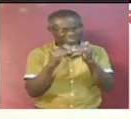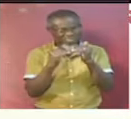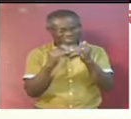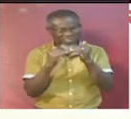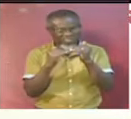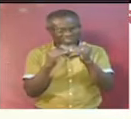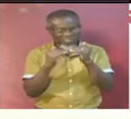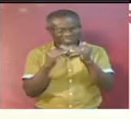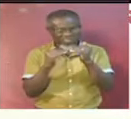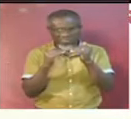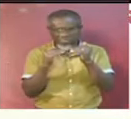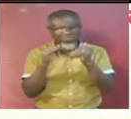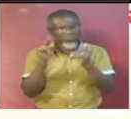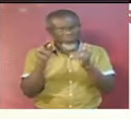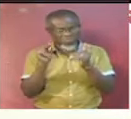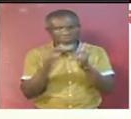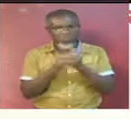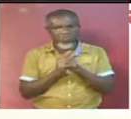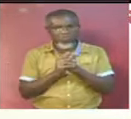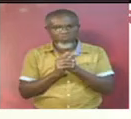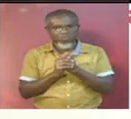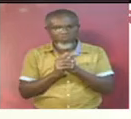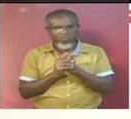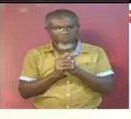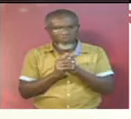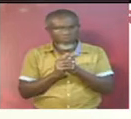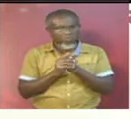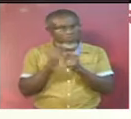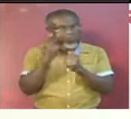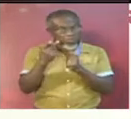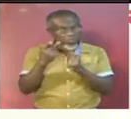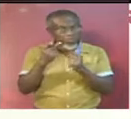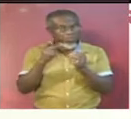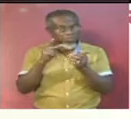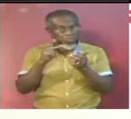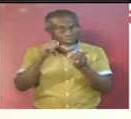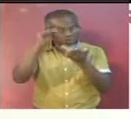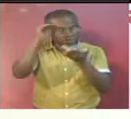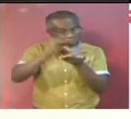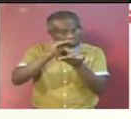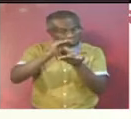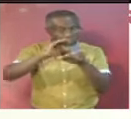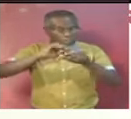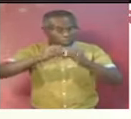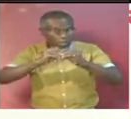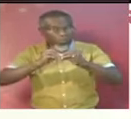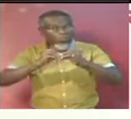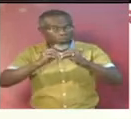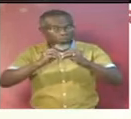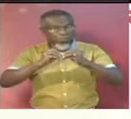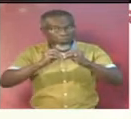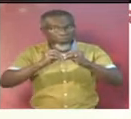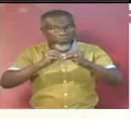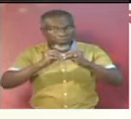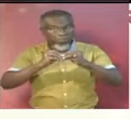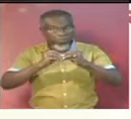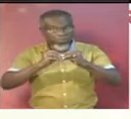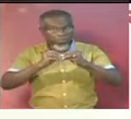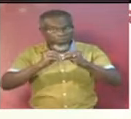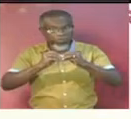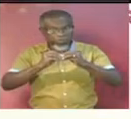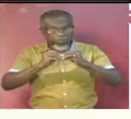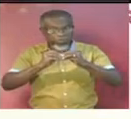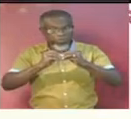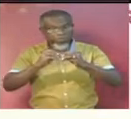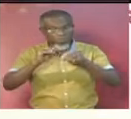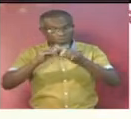May, is that there was actually a decrease in that case fatality rate because the denominator was increasing, but there weren't deaths happening at that